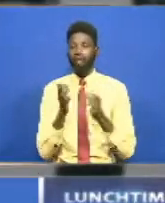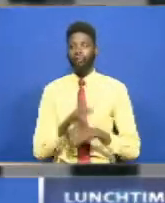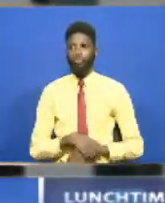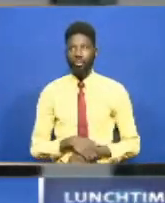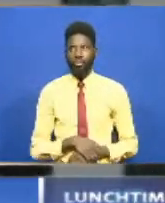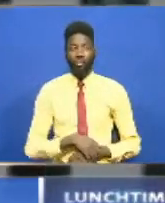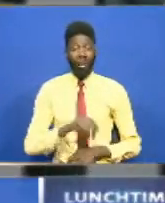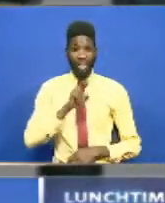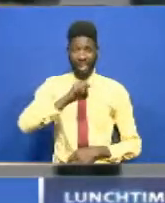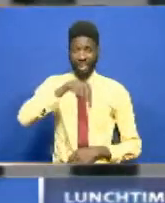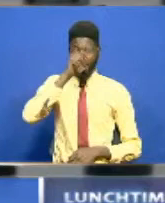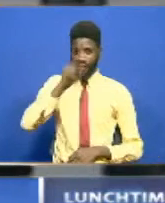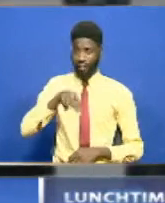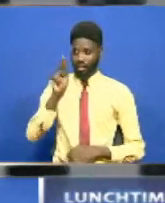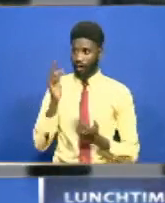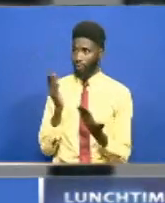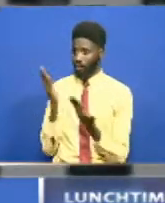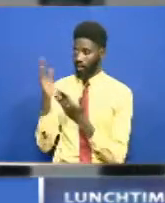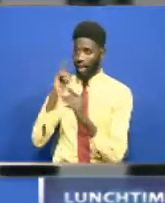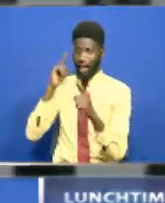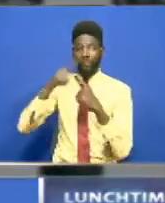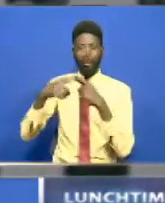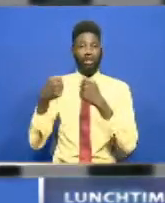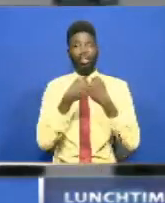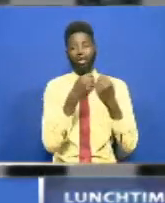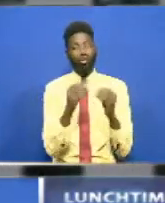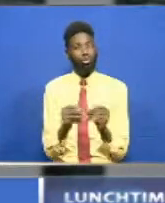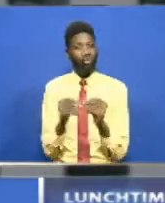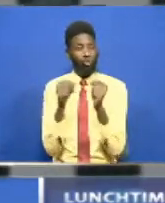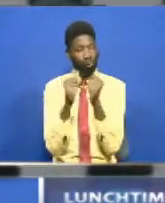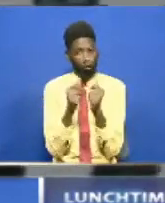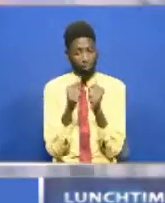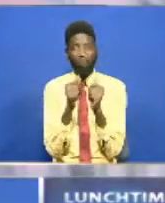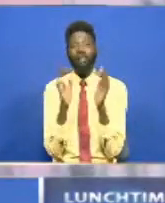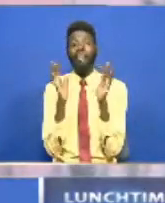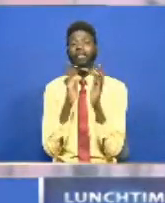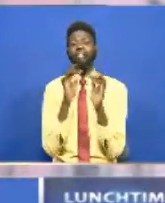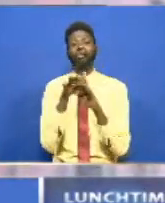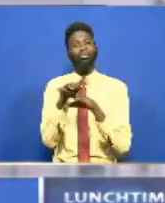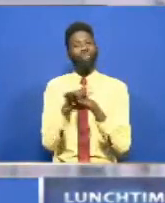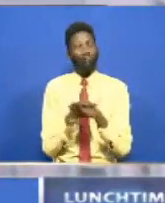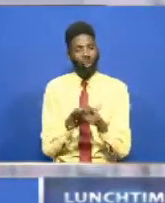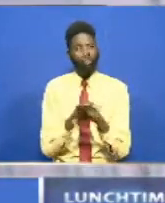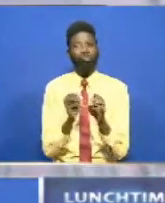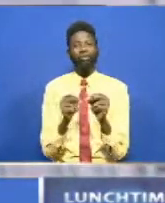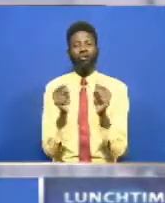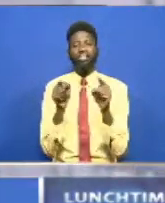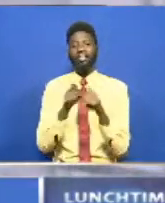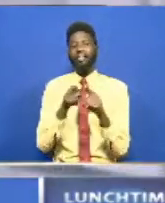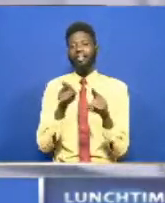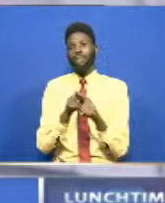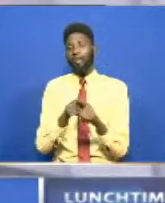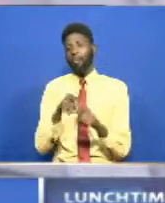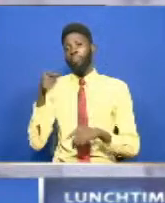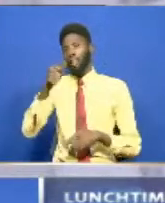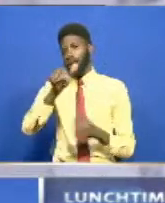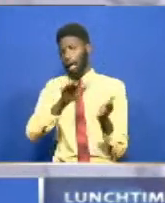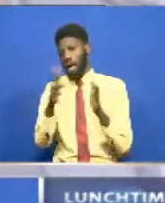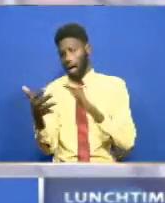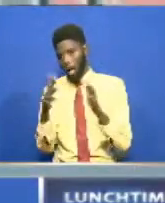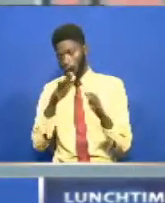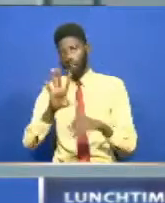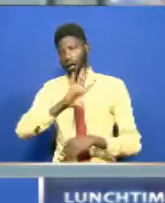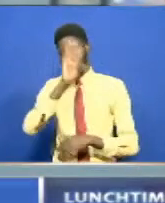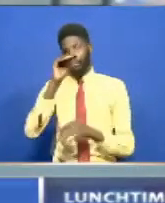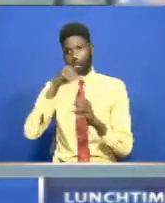Netflix is seeking ways to overcome challenges including a slow and expensive internet and the lack of a proper payment infrastructure on the Africa continent.